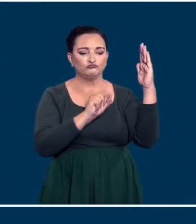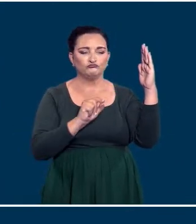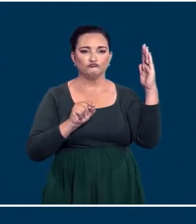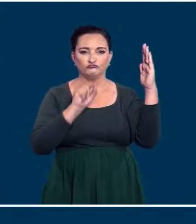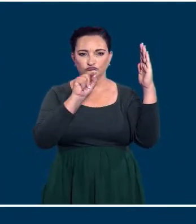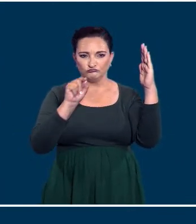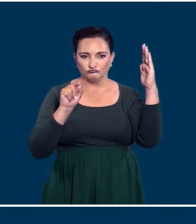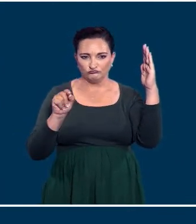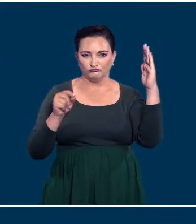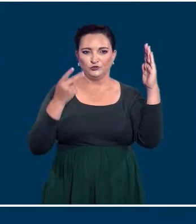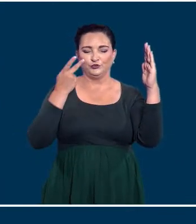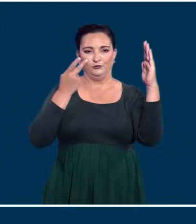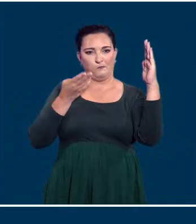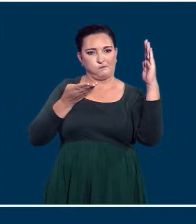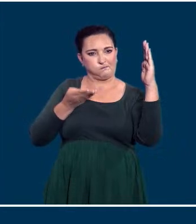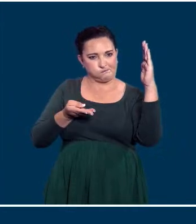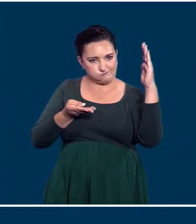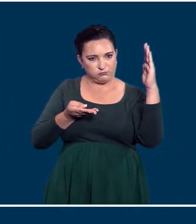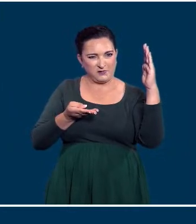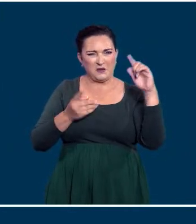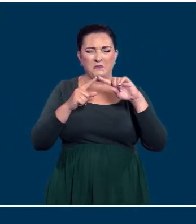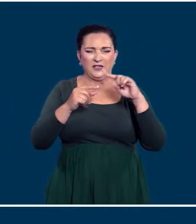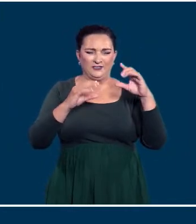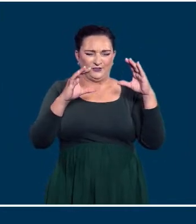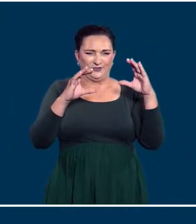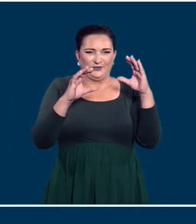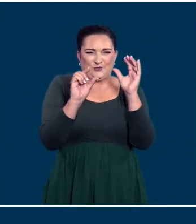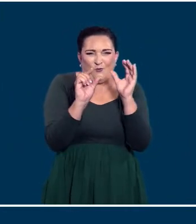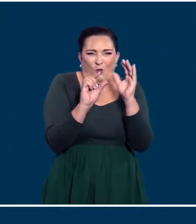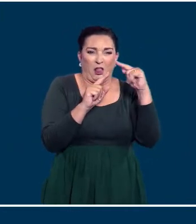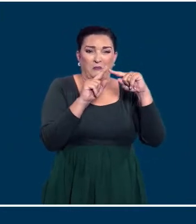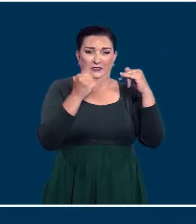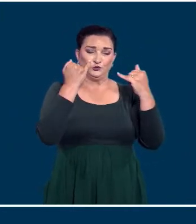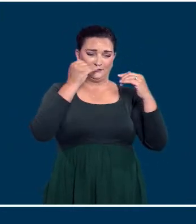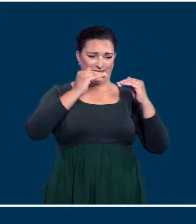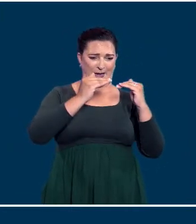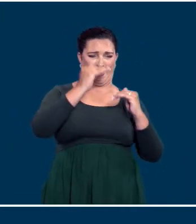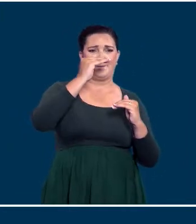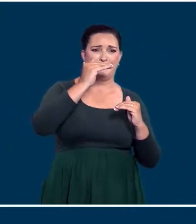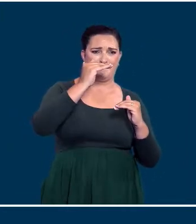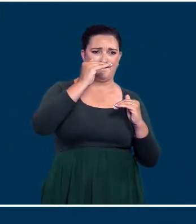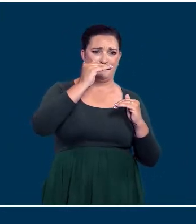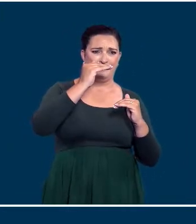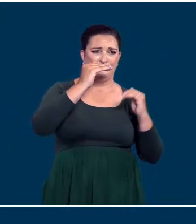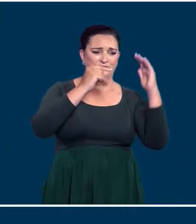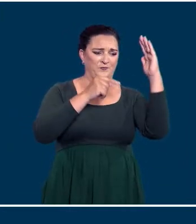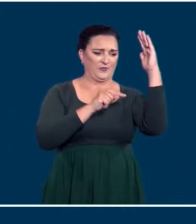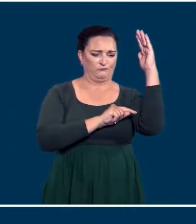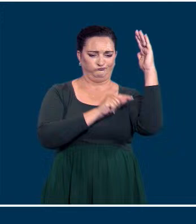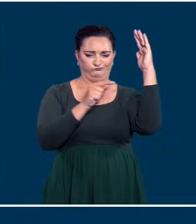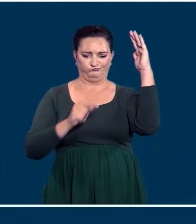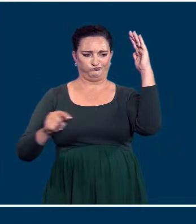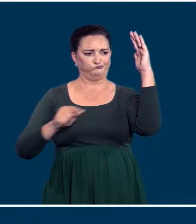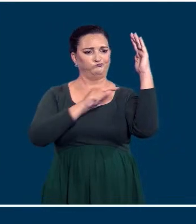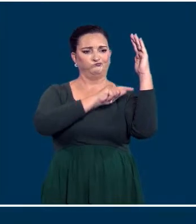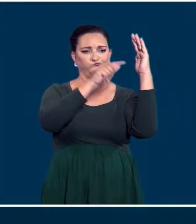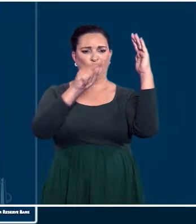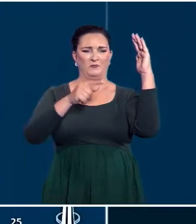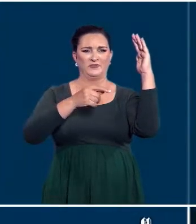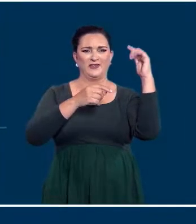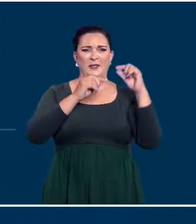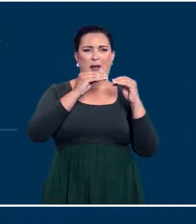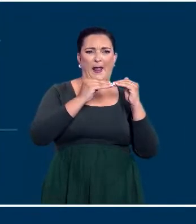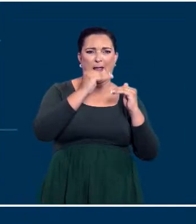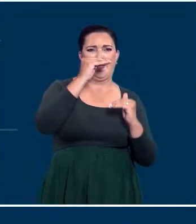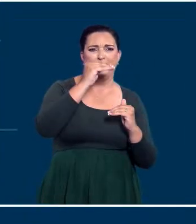So a little bit hard to show this to you, but there's a bit of a gap there between the blue dotted line and the white solid line.